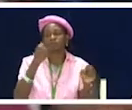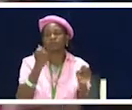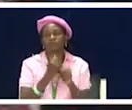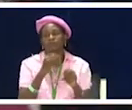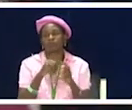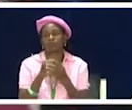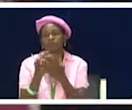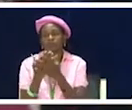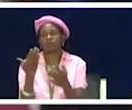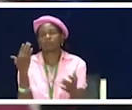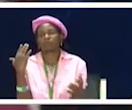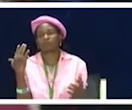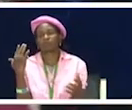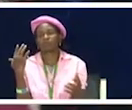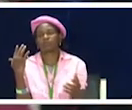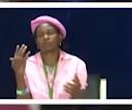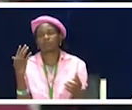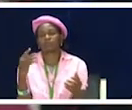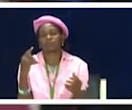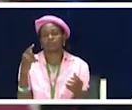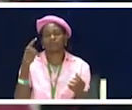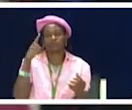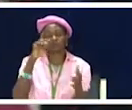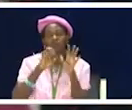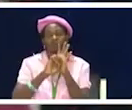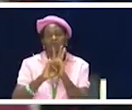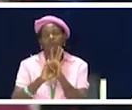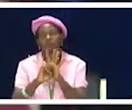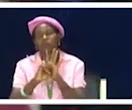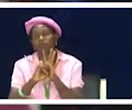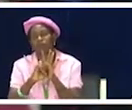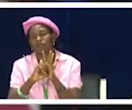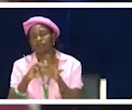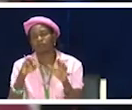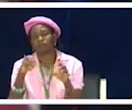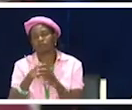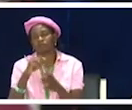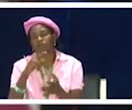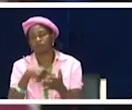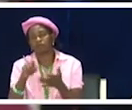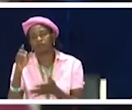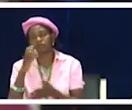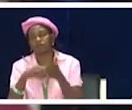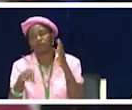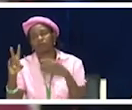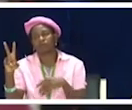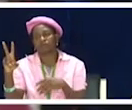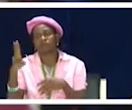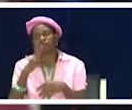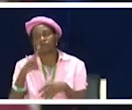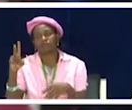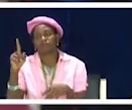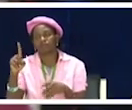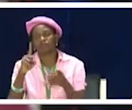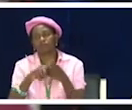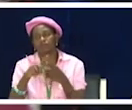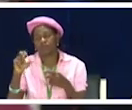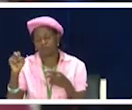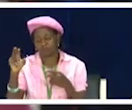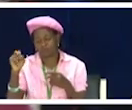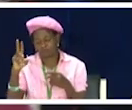the past. For example, in Mark chapter 2 from verse 1 to